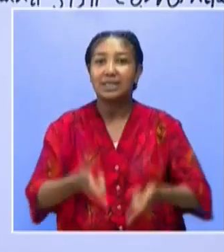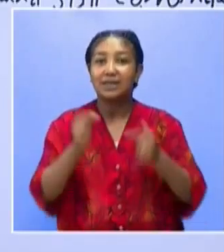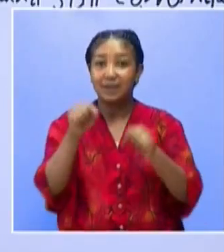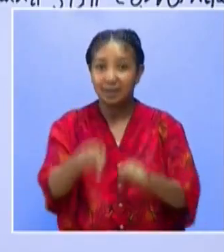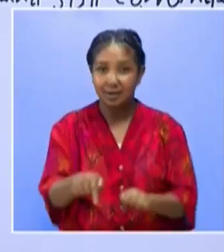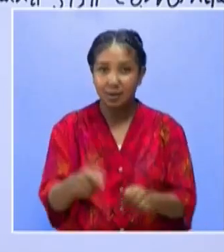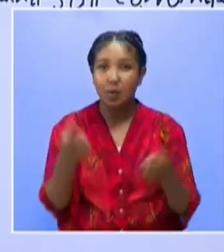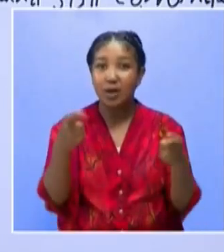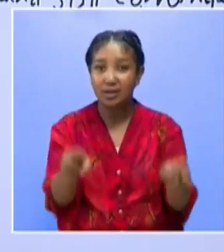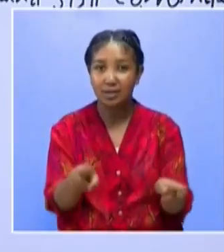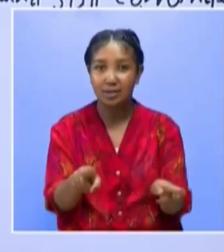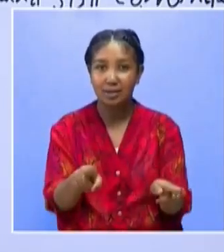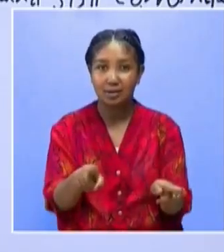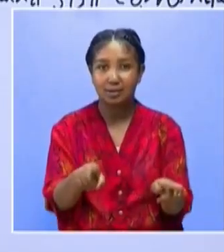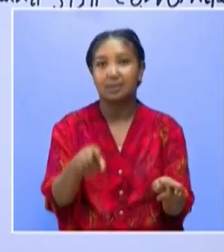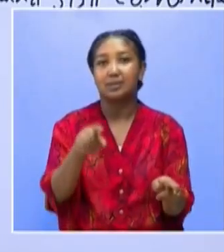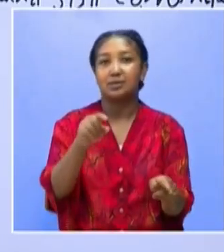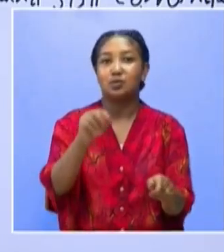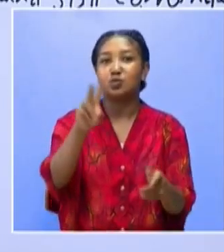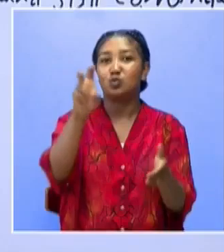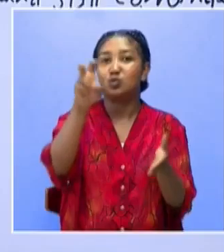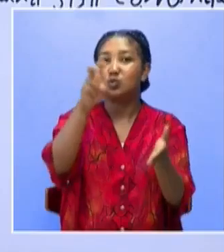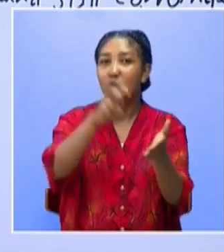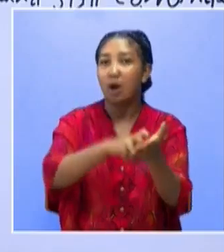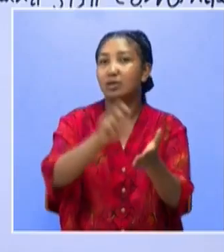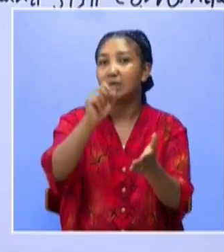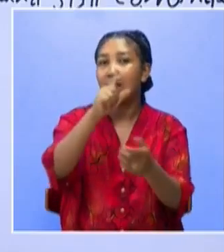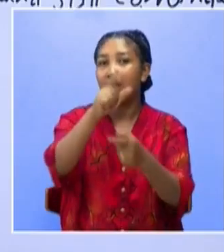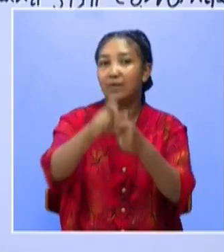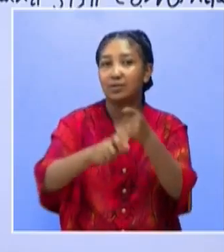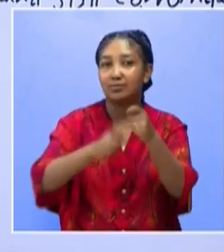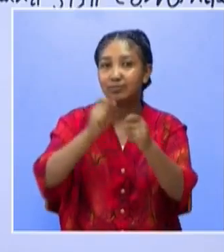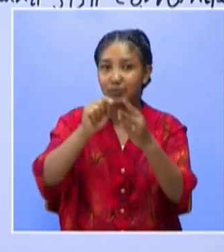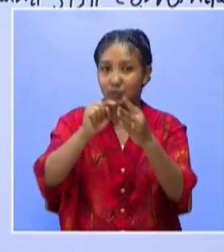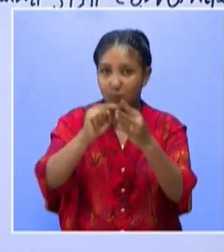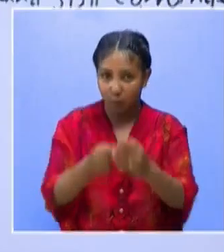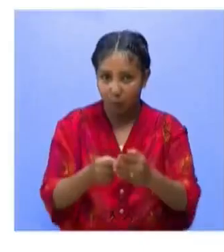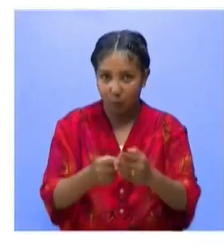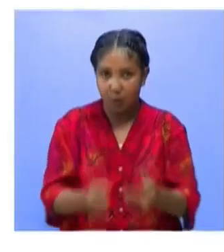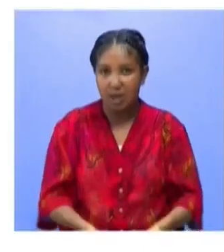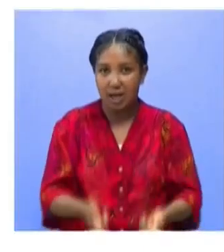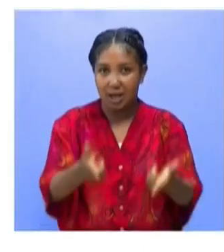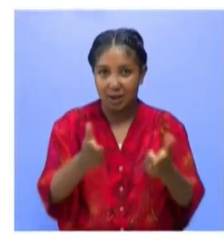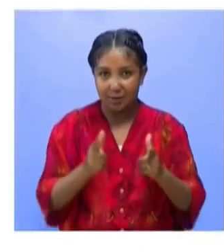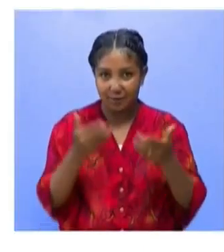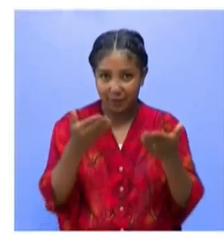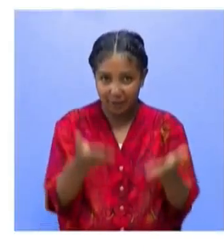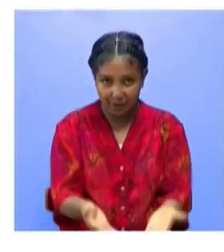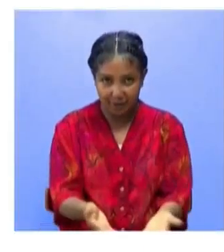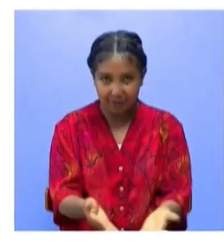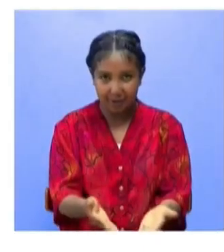here, yes? When? You start living here in